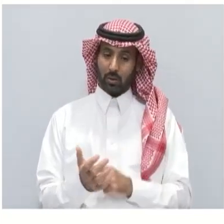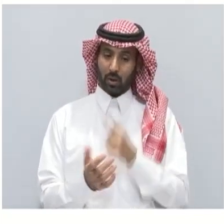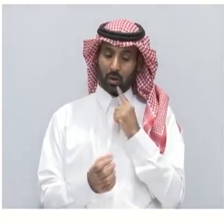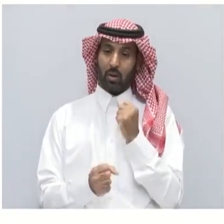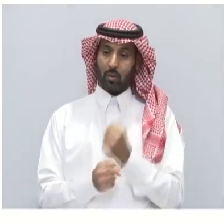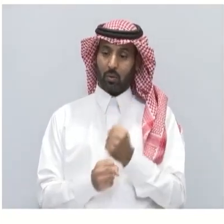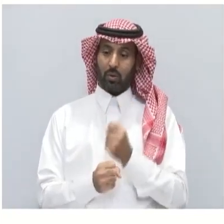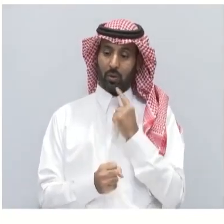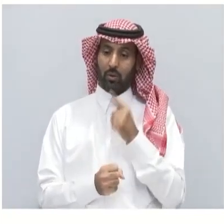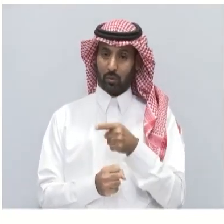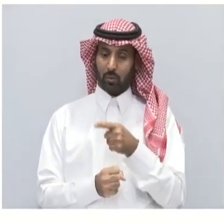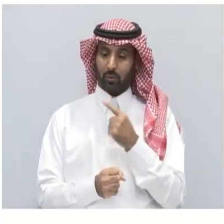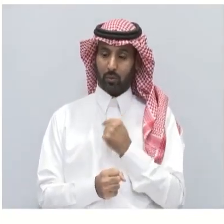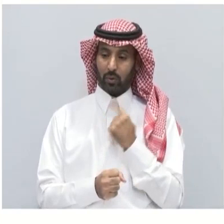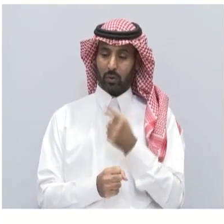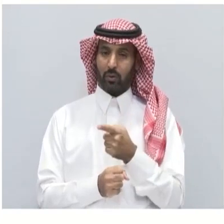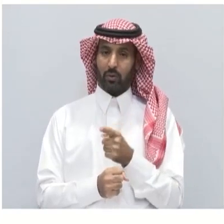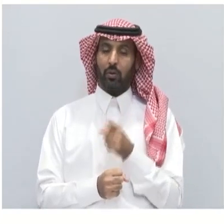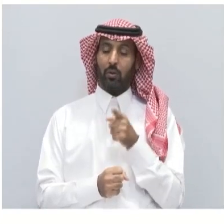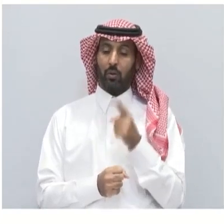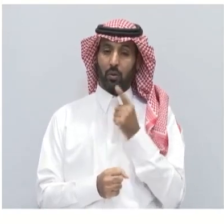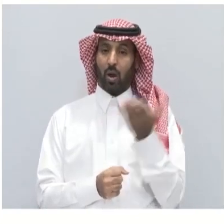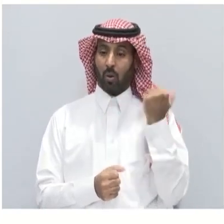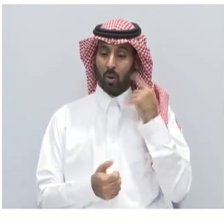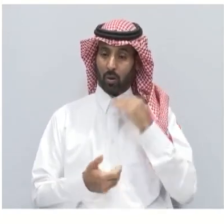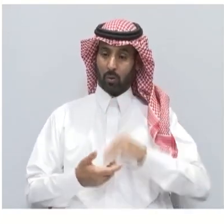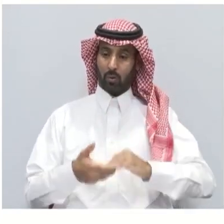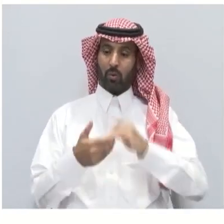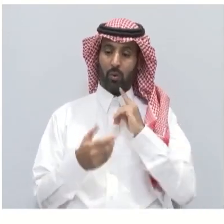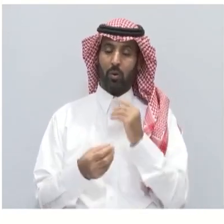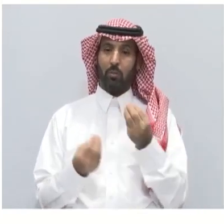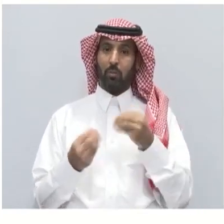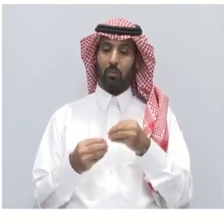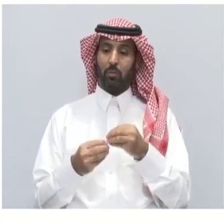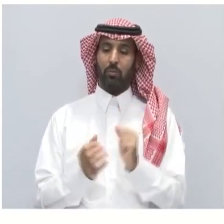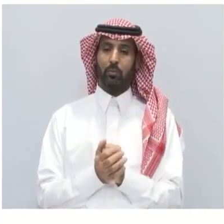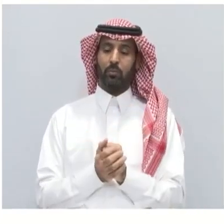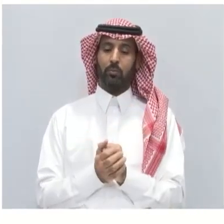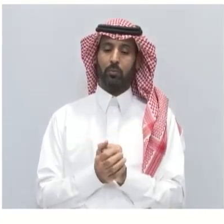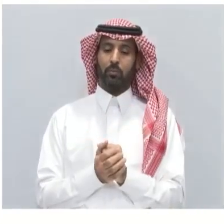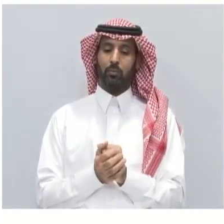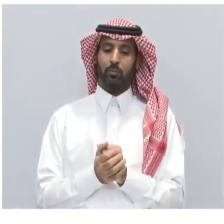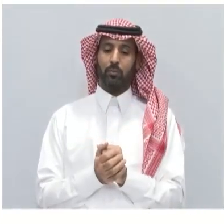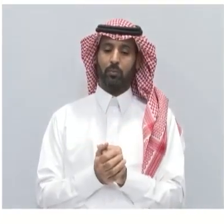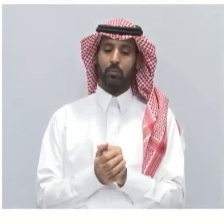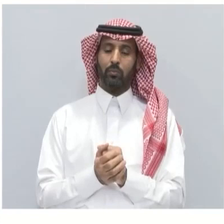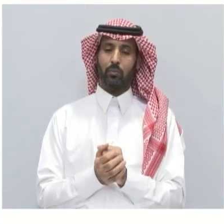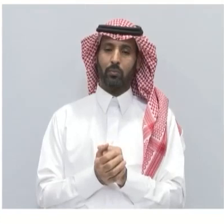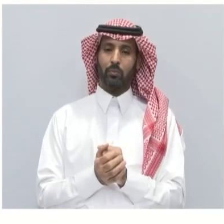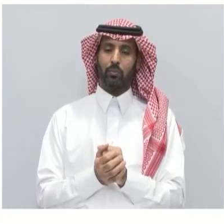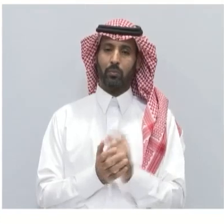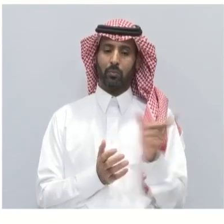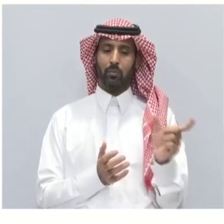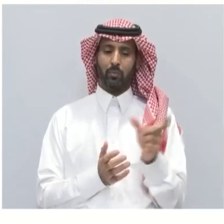for you. You've helped me so many times. You've helped me so many times. So let's check